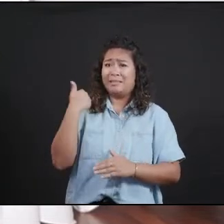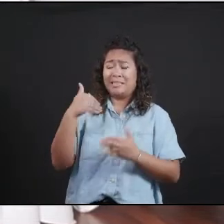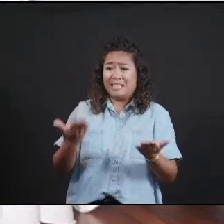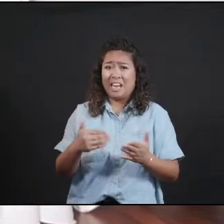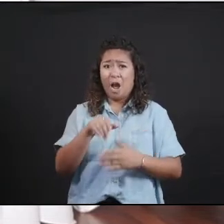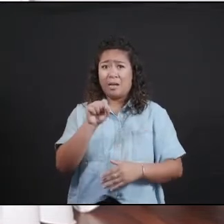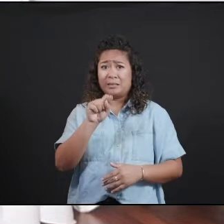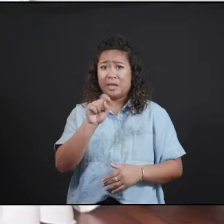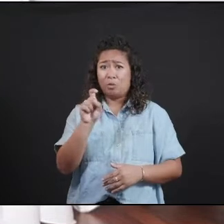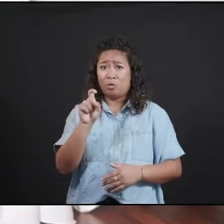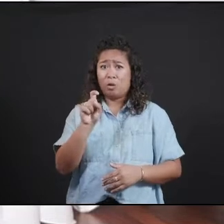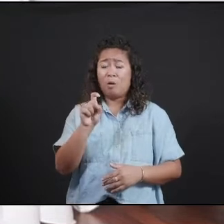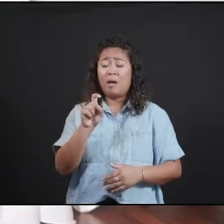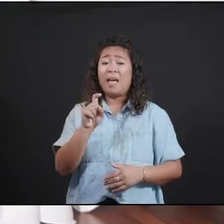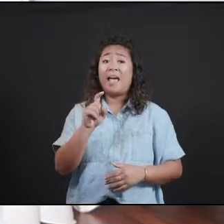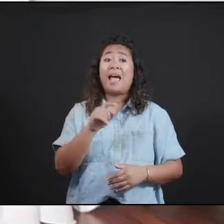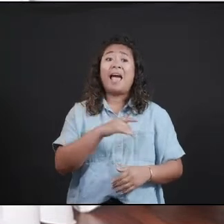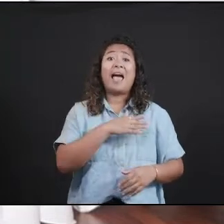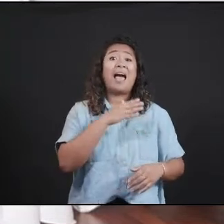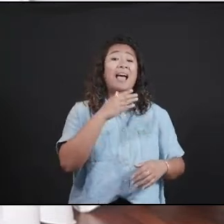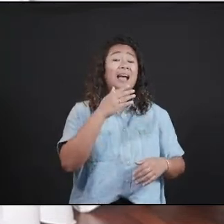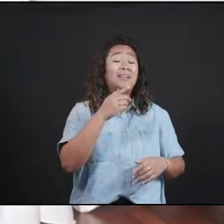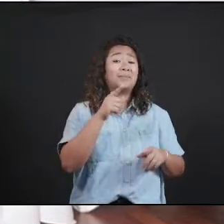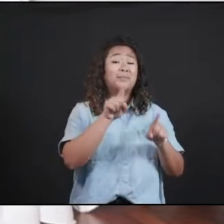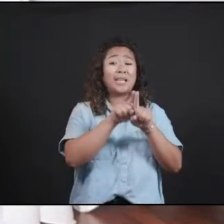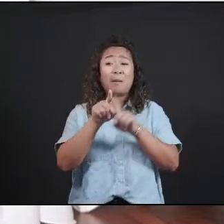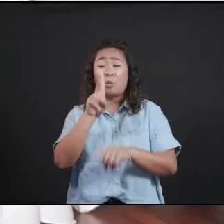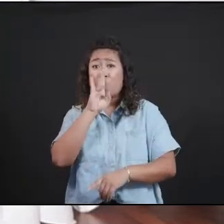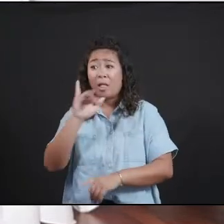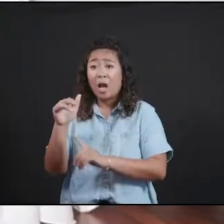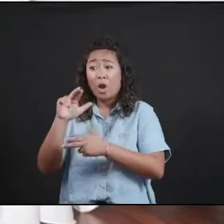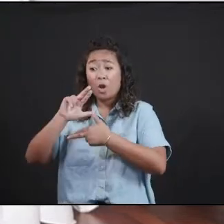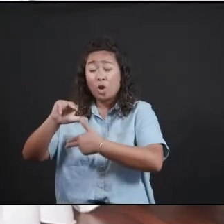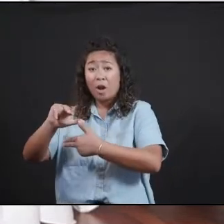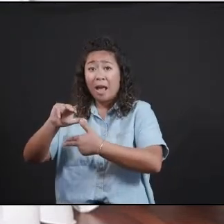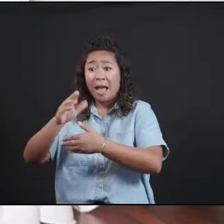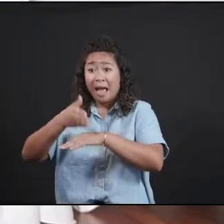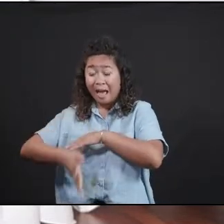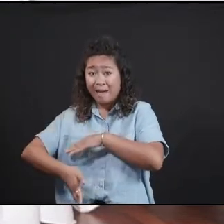Hello, good afternoon. Hi, this is the night at the San Correas. How you doing, Governor? Good. How you doing?